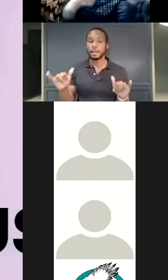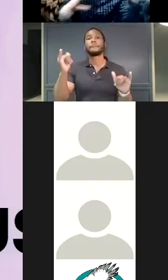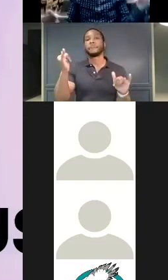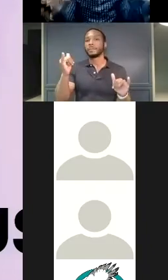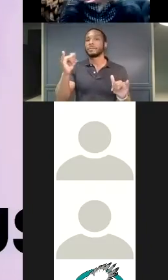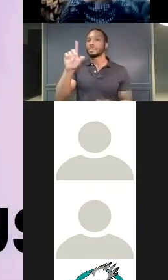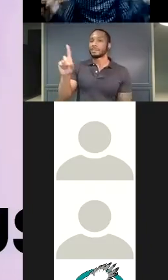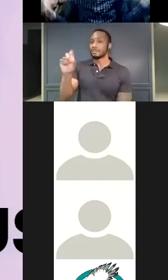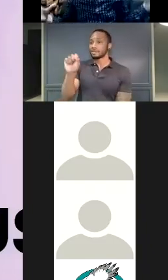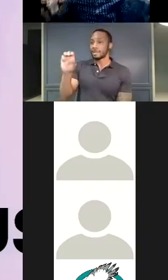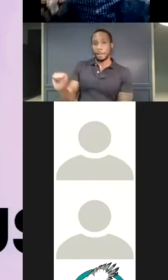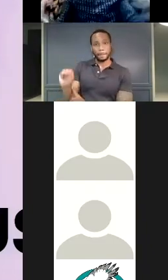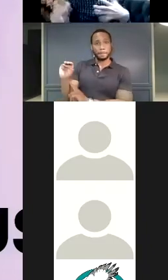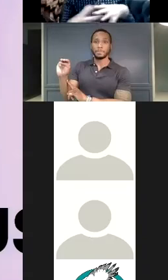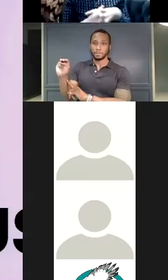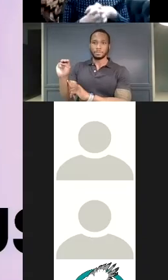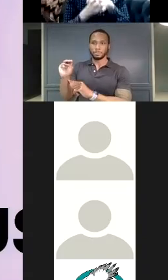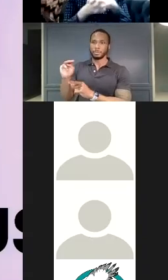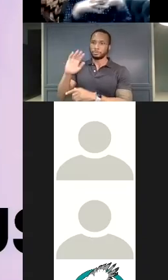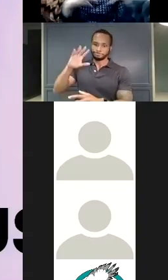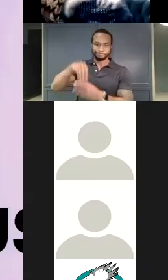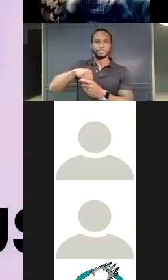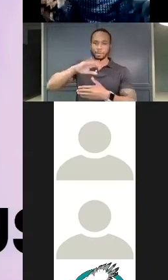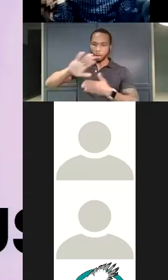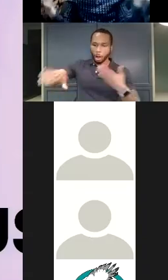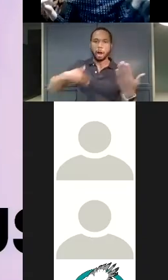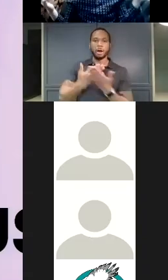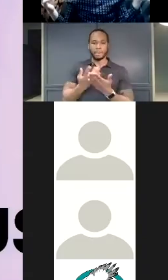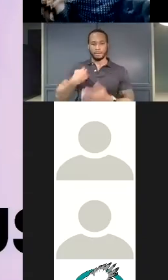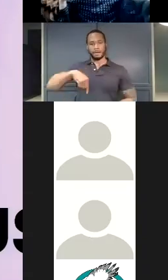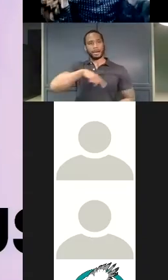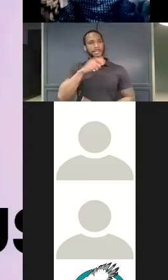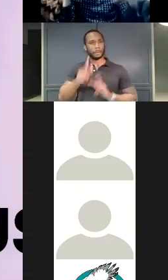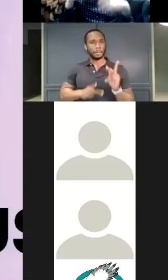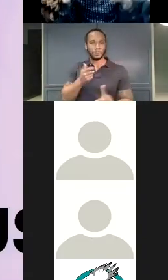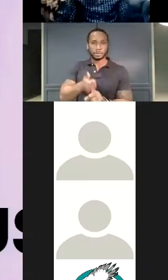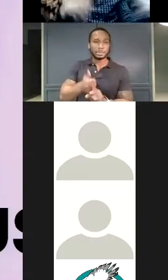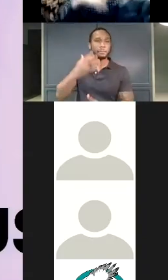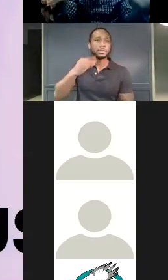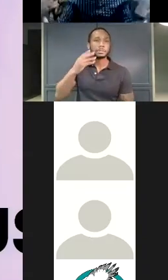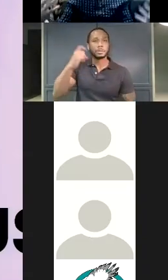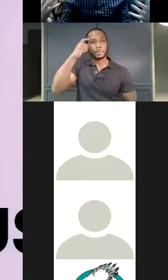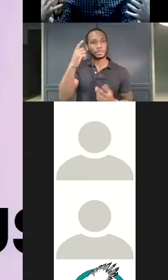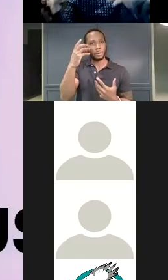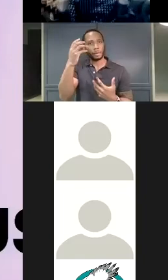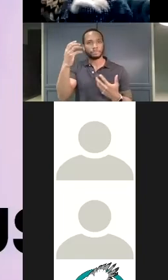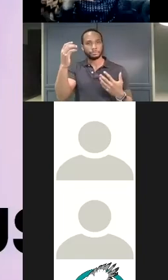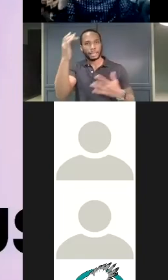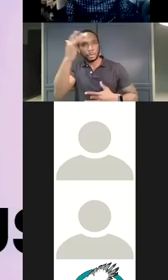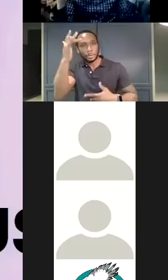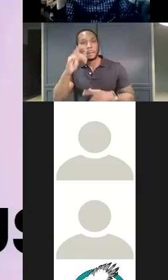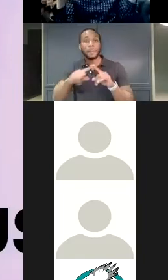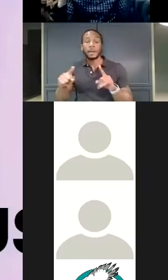DFM is all about us. It's all about people with experiences of mental illness, and it's written completely without us, right?